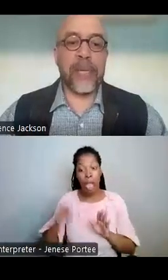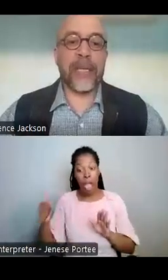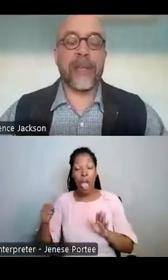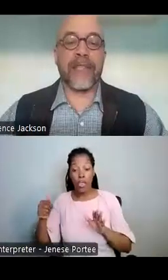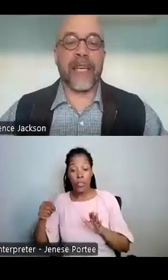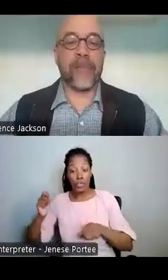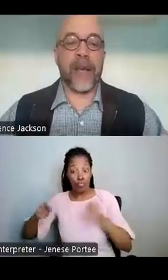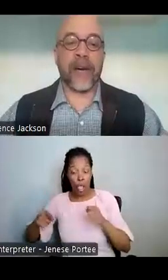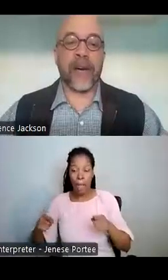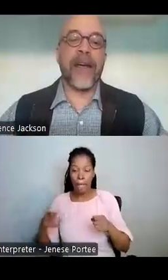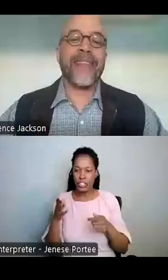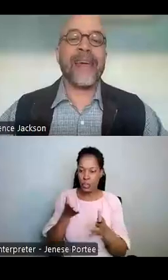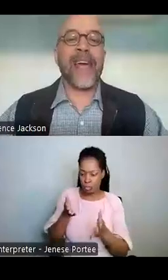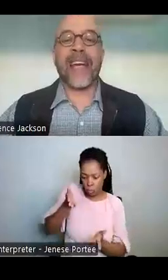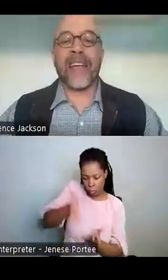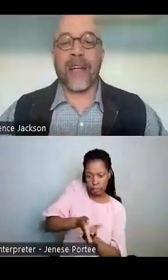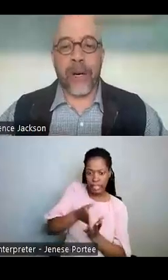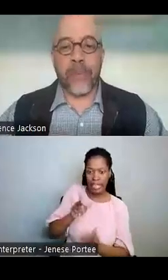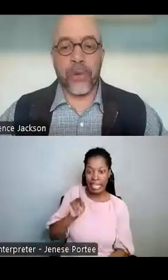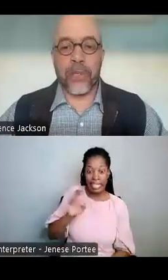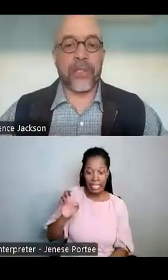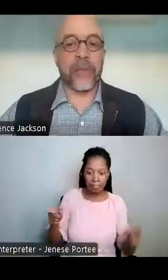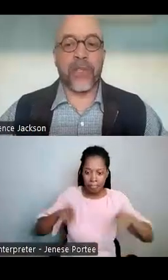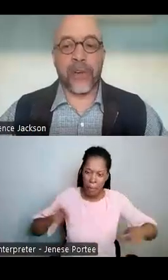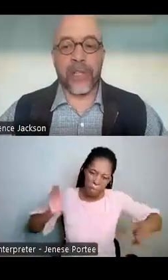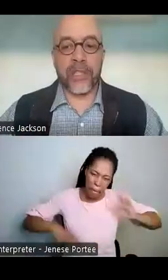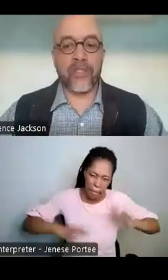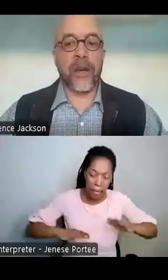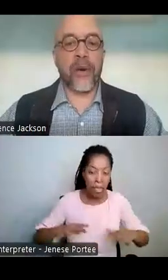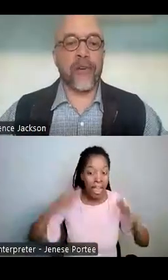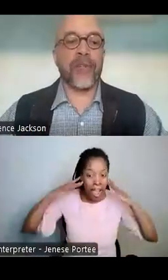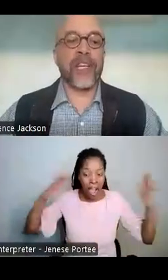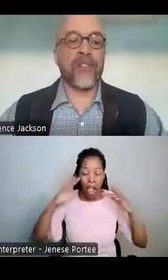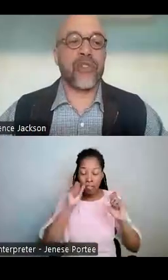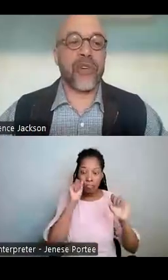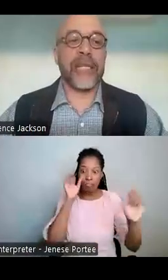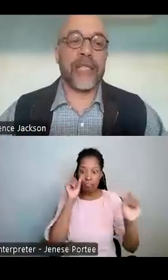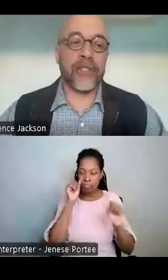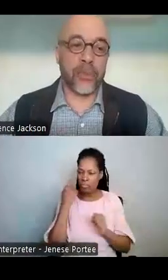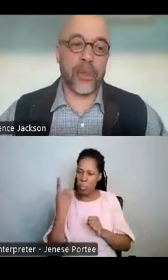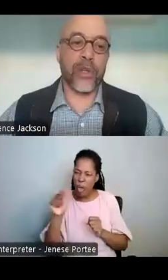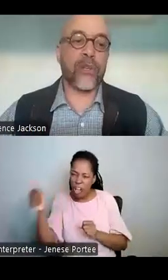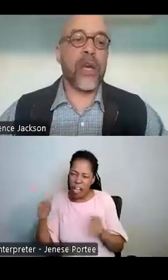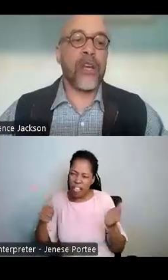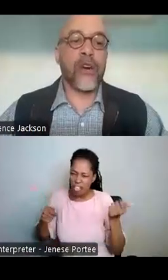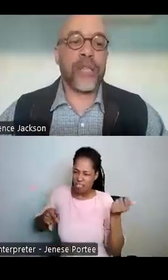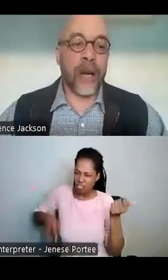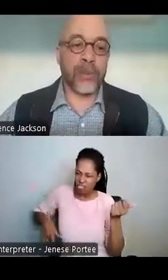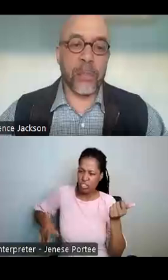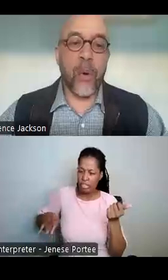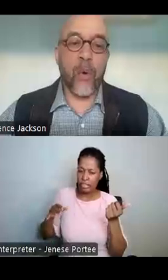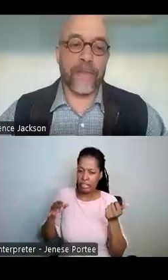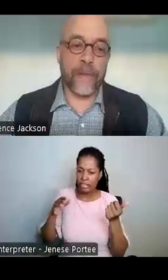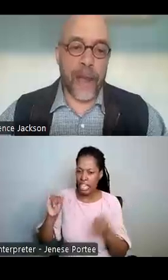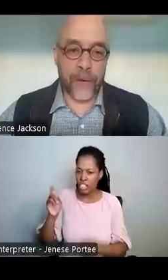and beaten in the same manner. They made an incredible noise. The most curious instrument, however, was a stringed instrument, which no doubt